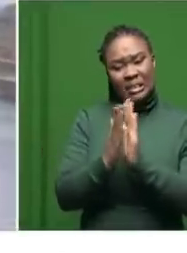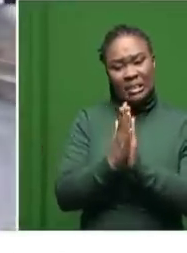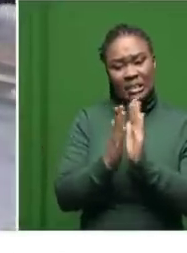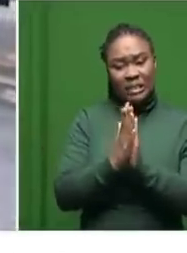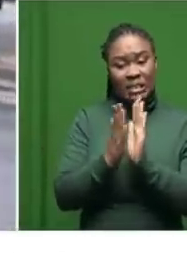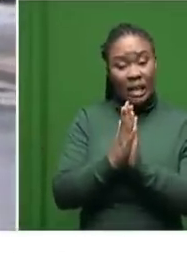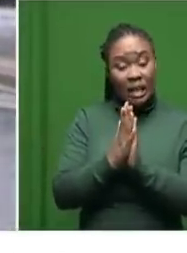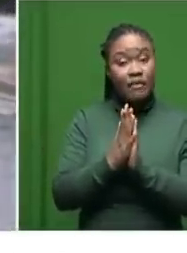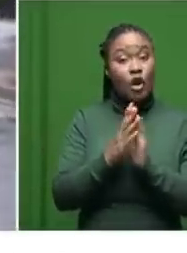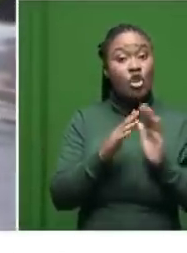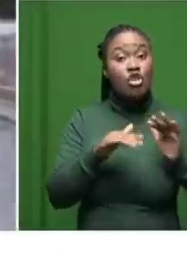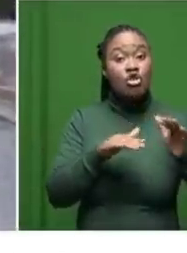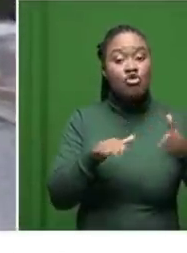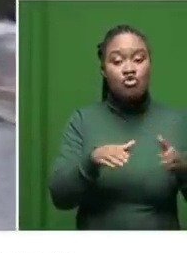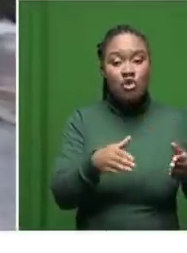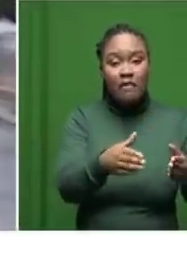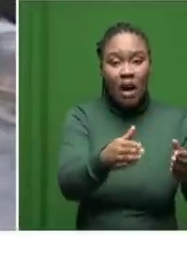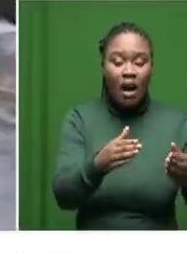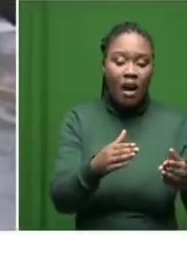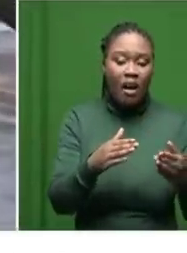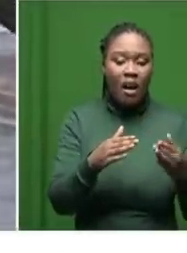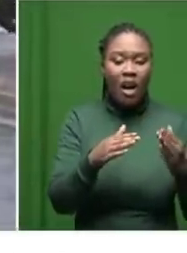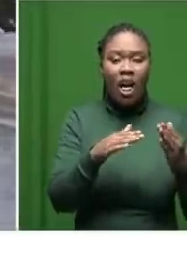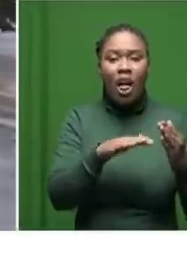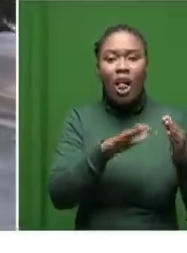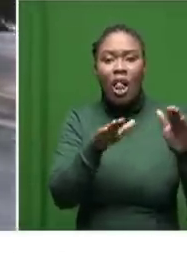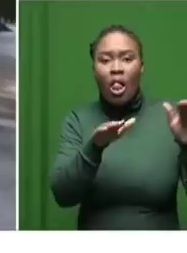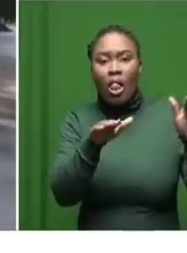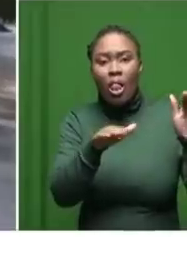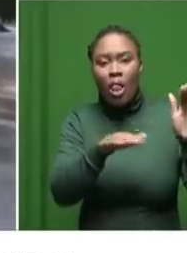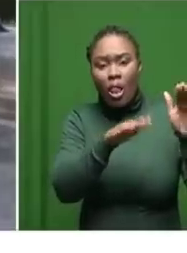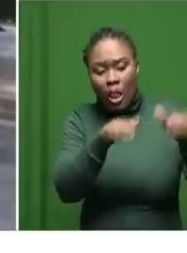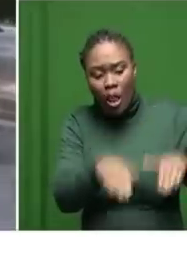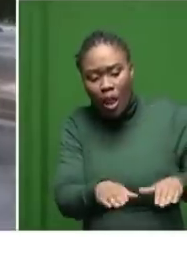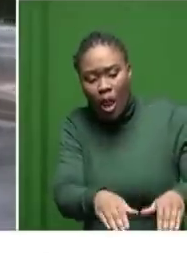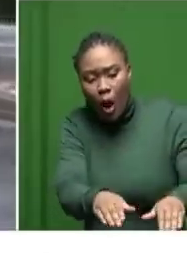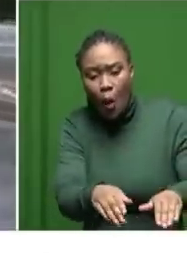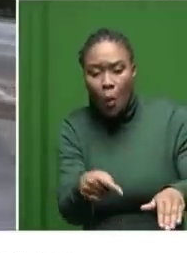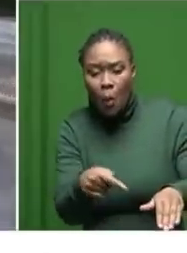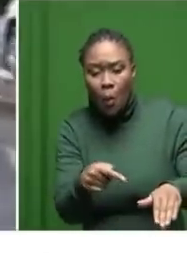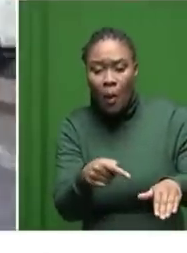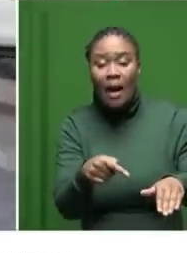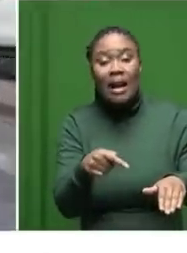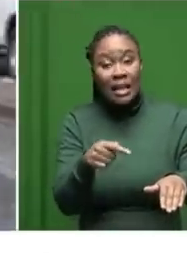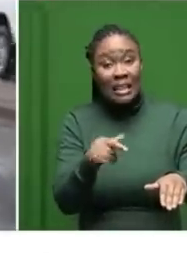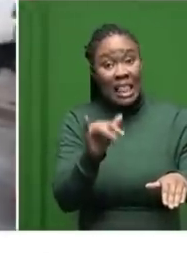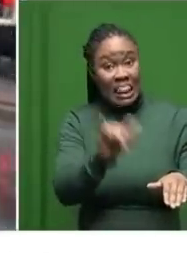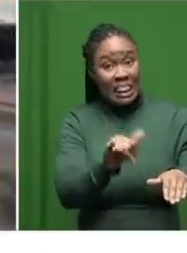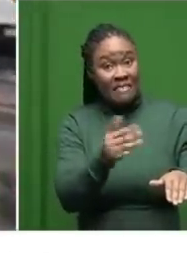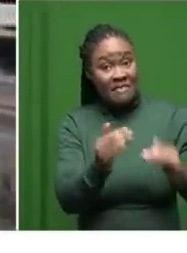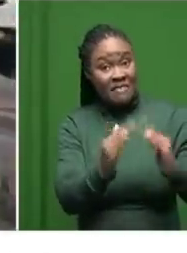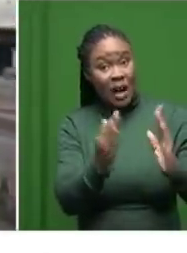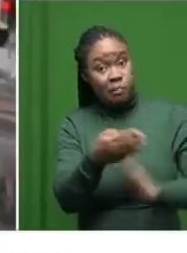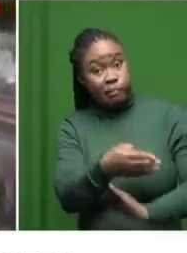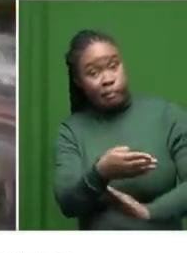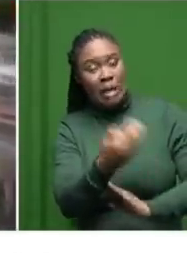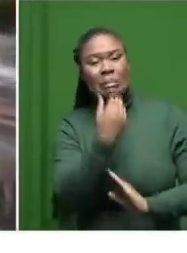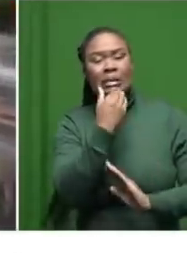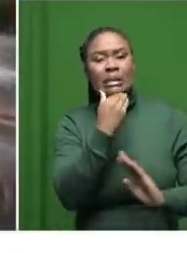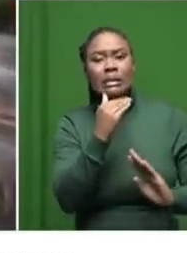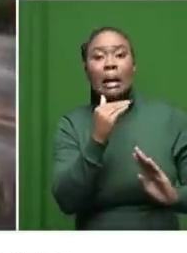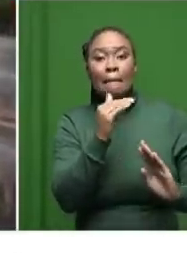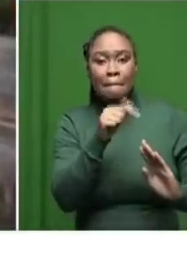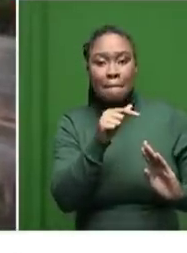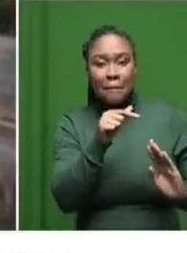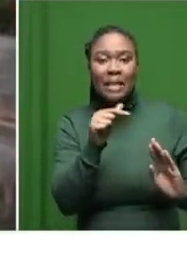river banks, along the prone disaster areas, they must try and make sure that they go to safe places, to high grounds, so